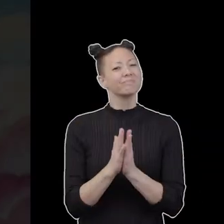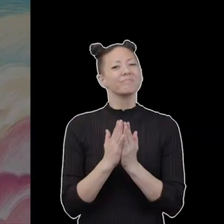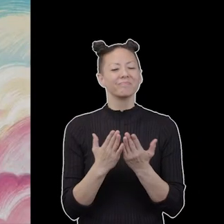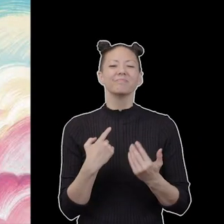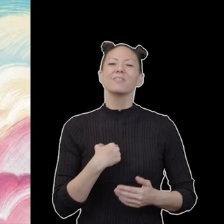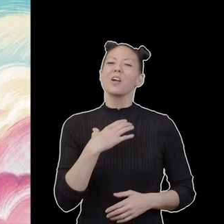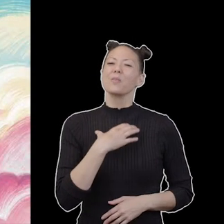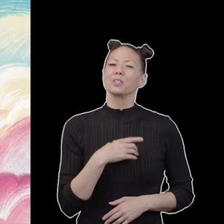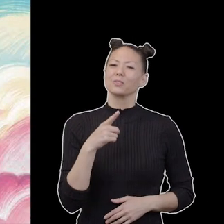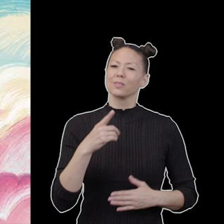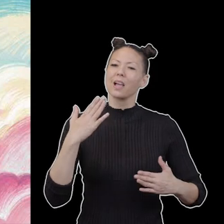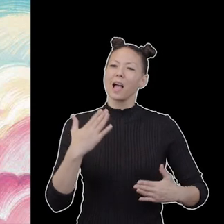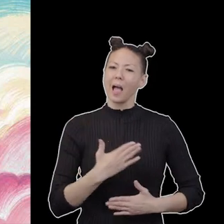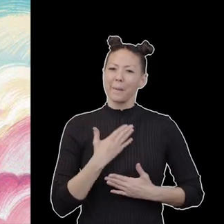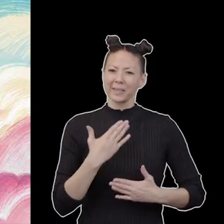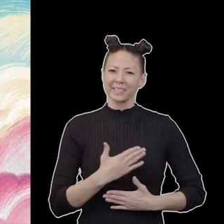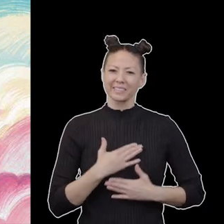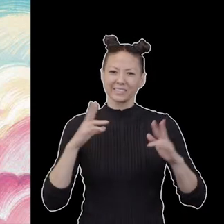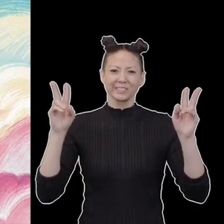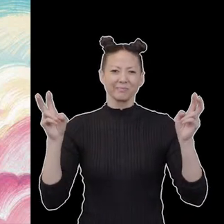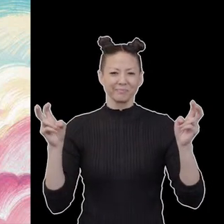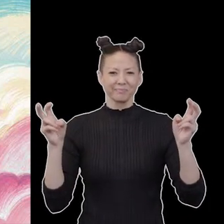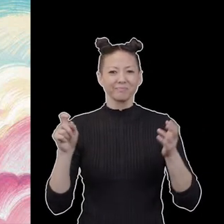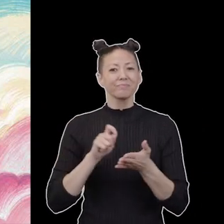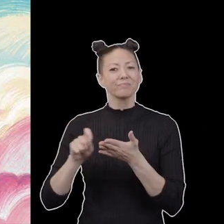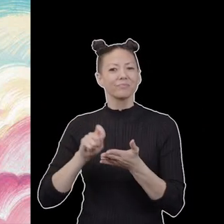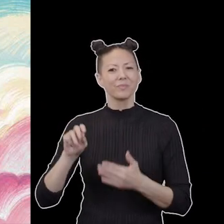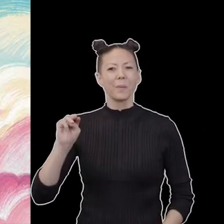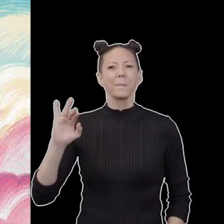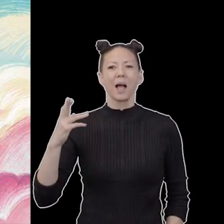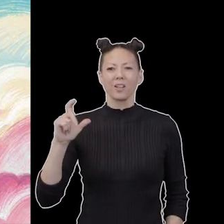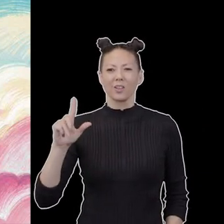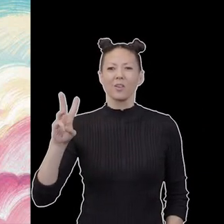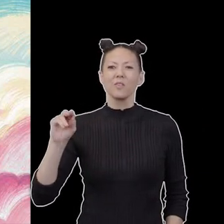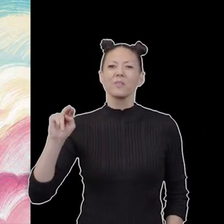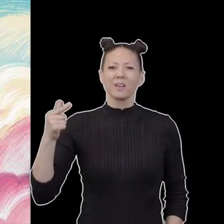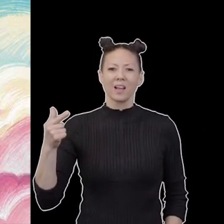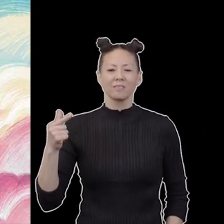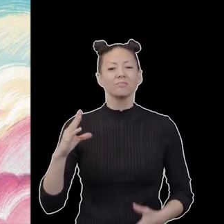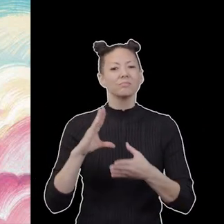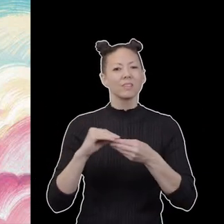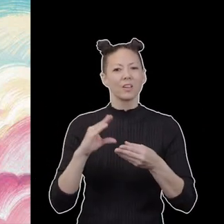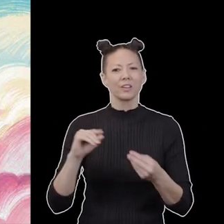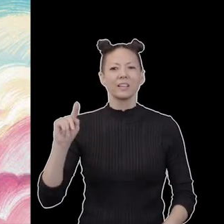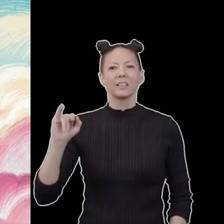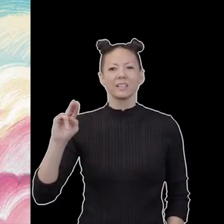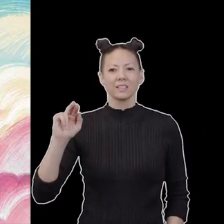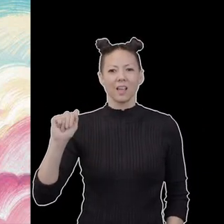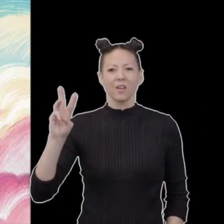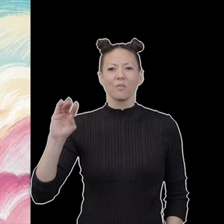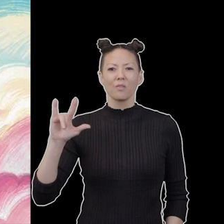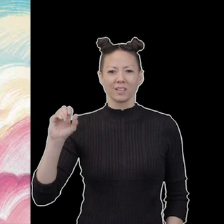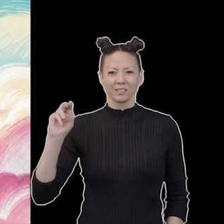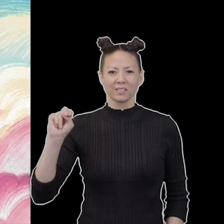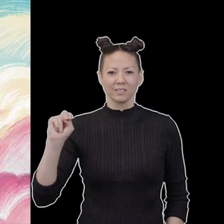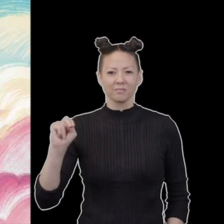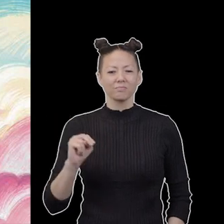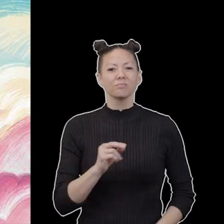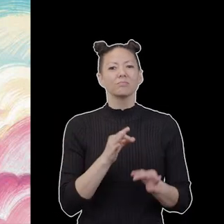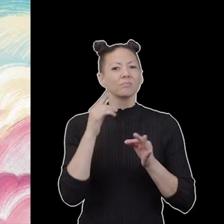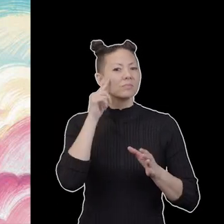This has been I Wish You Happiness, written by Michael Wong, narrated by Tina